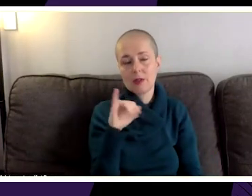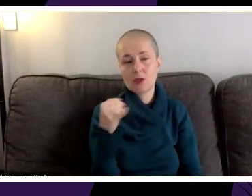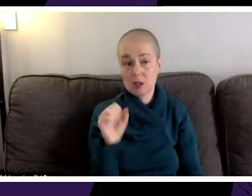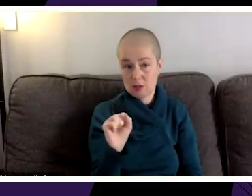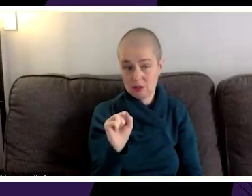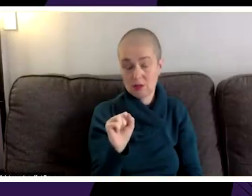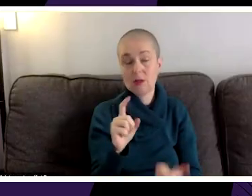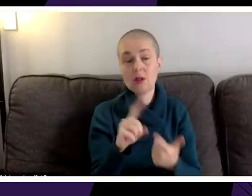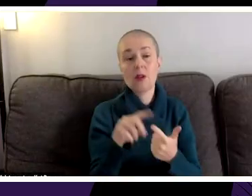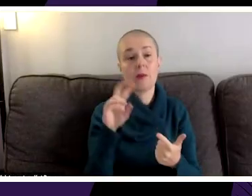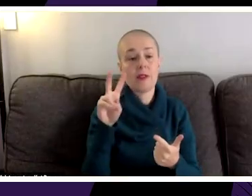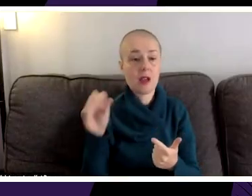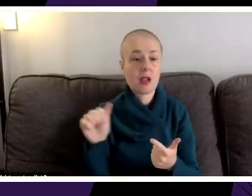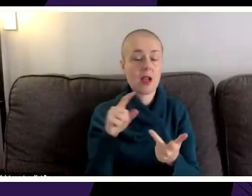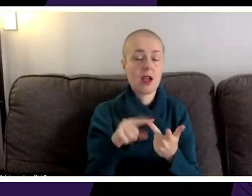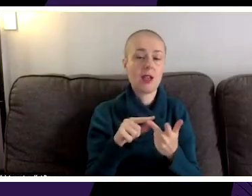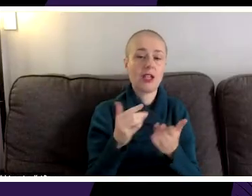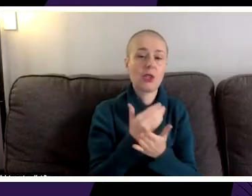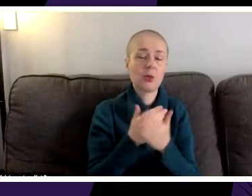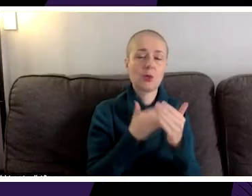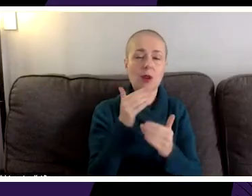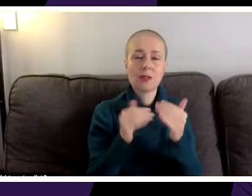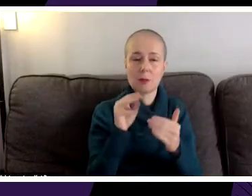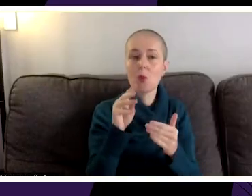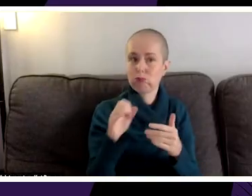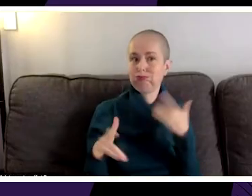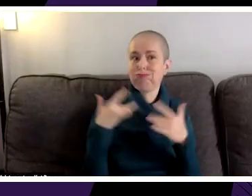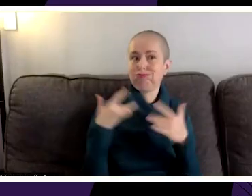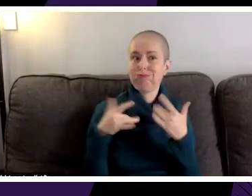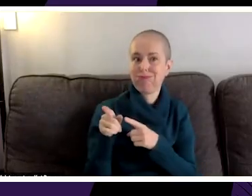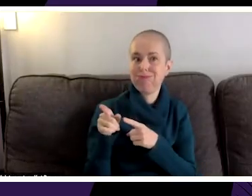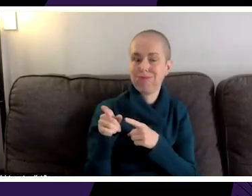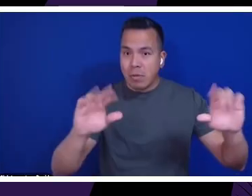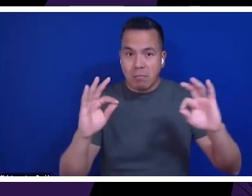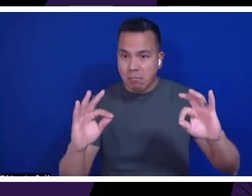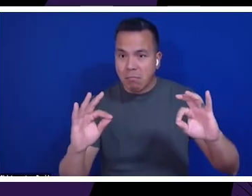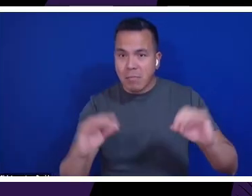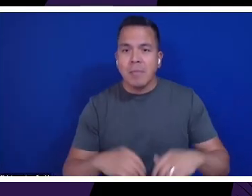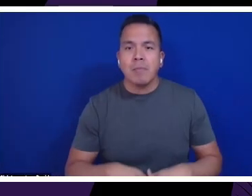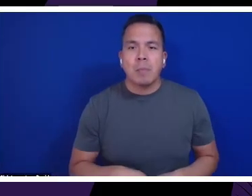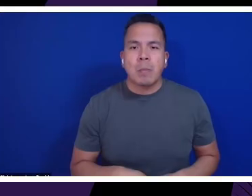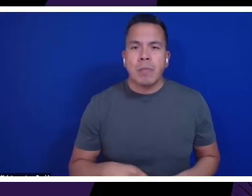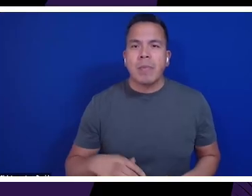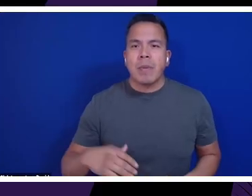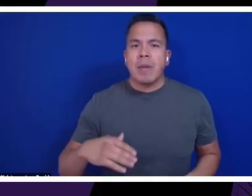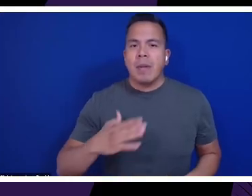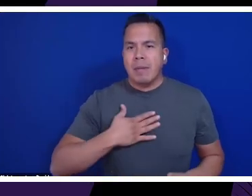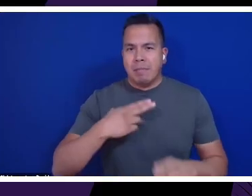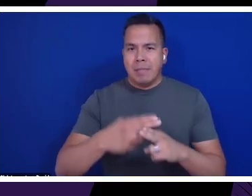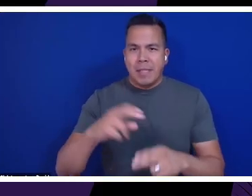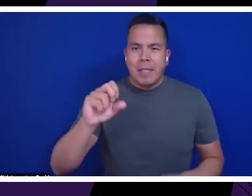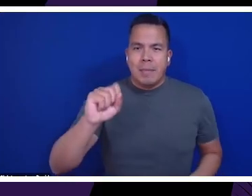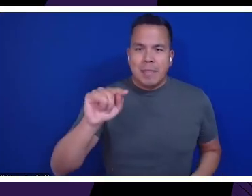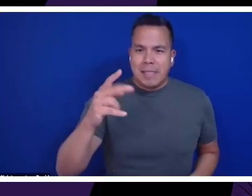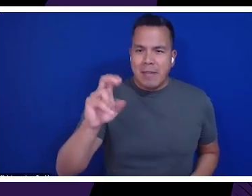processing mode. That's a project I'm very excited about. Stephan, the floor is yours. I'm Stephan, and I'm very excited to share with you